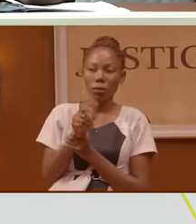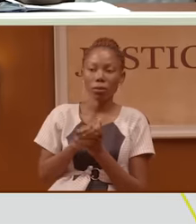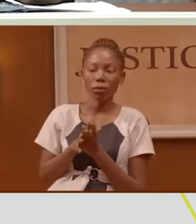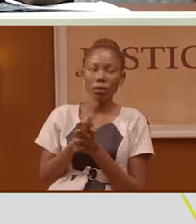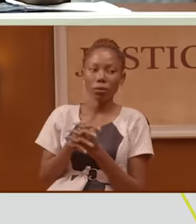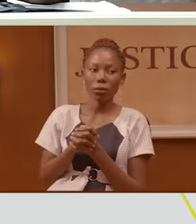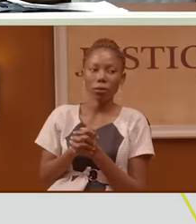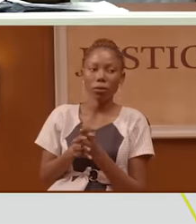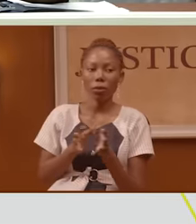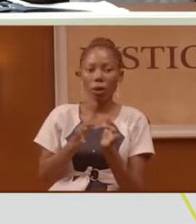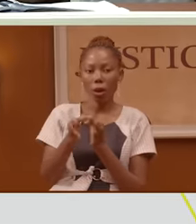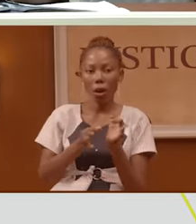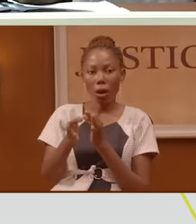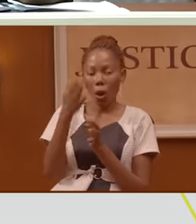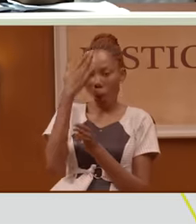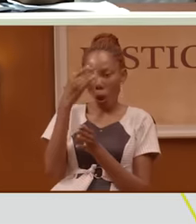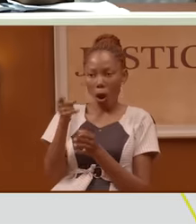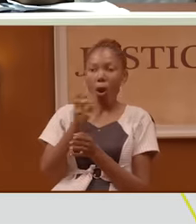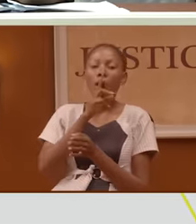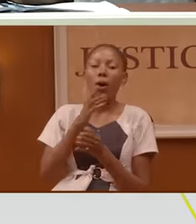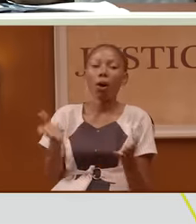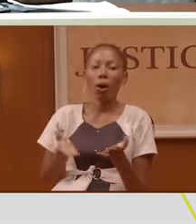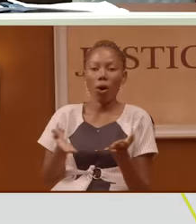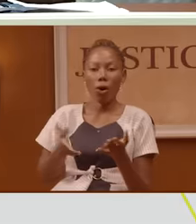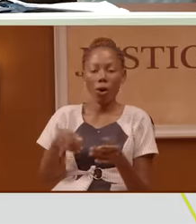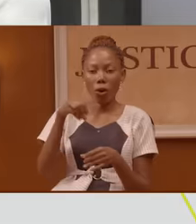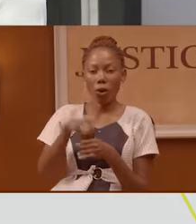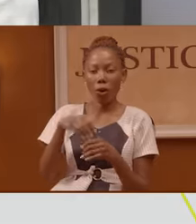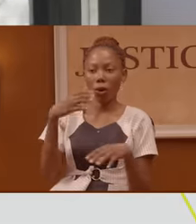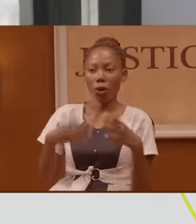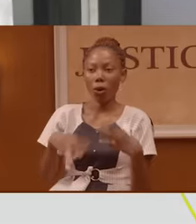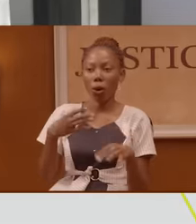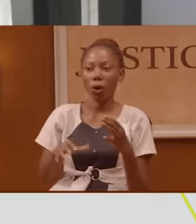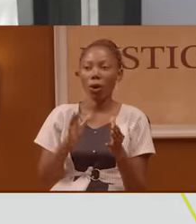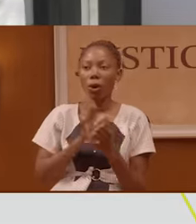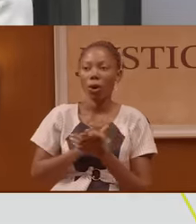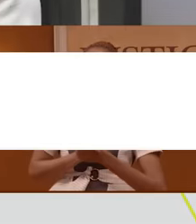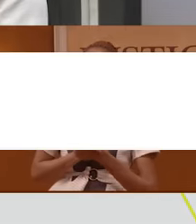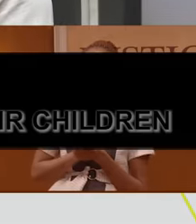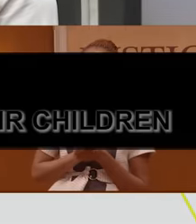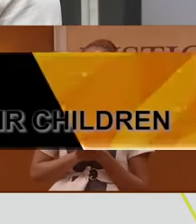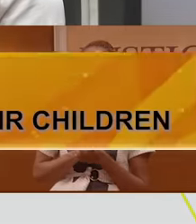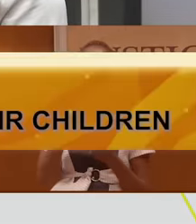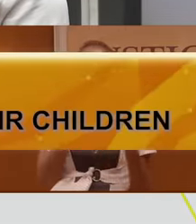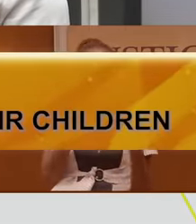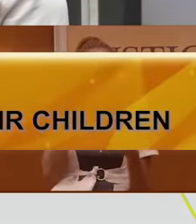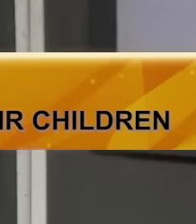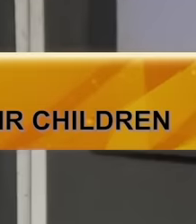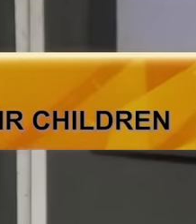Yes, ma'am. Can you narrate why you have brought Adetola Adebola to court? Thank you, ma'am. Thank you for this